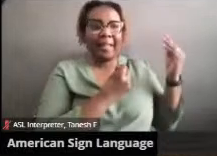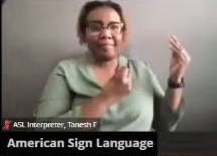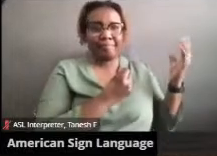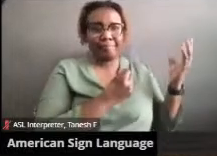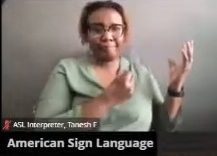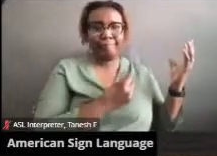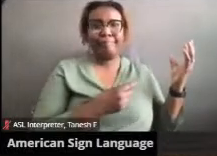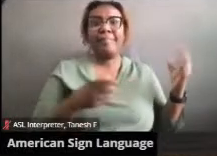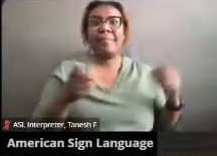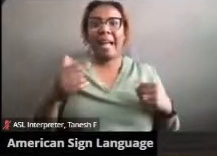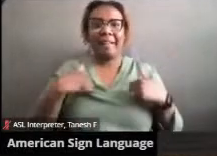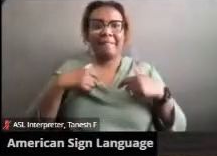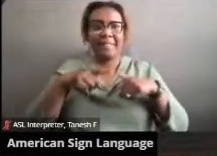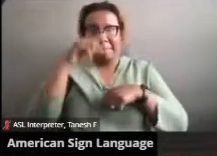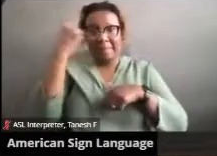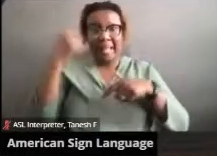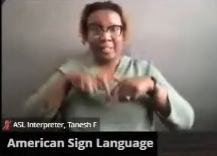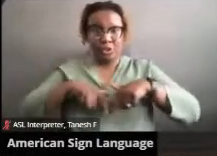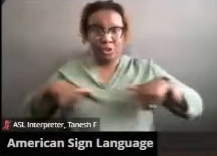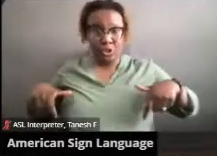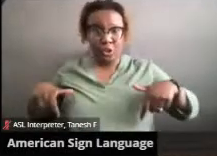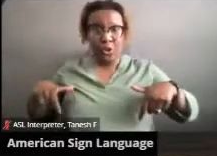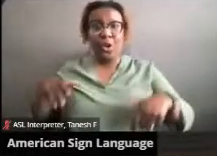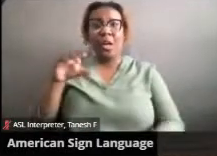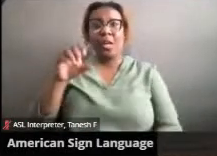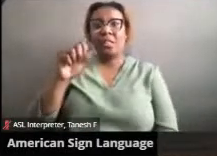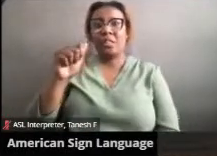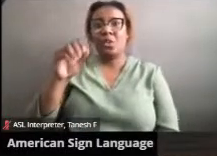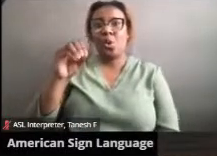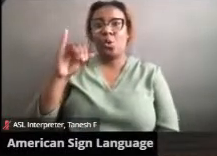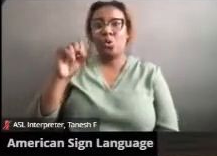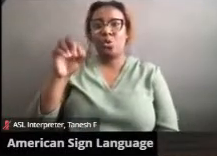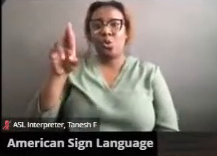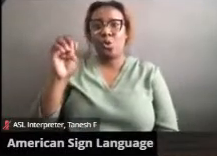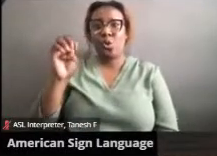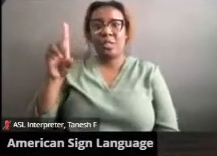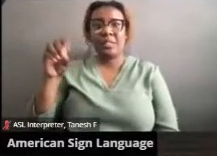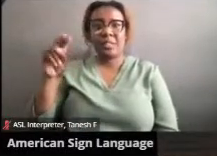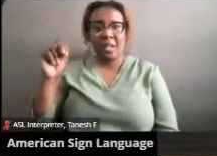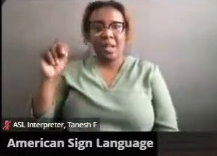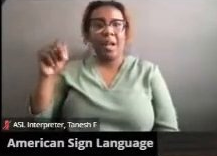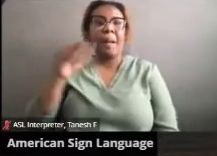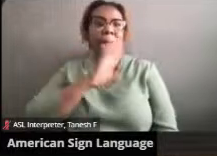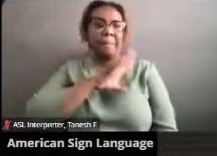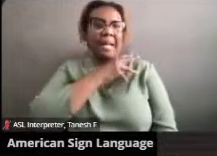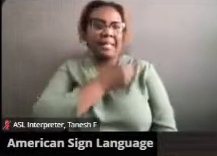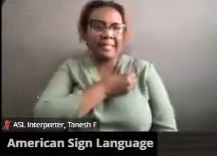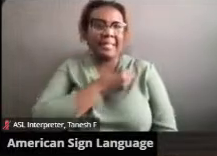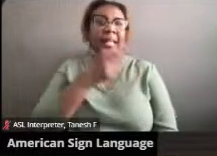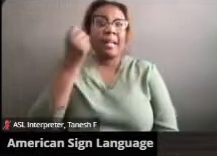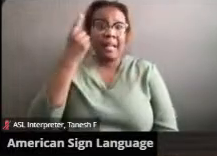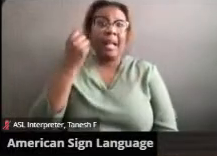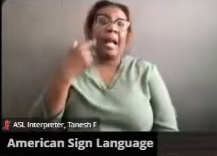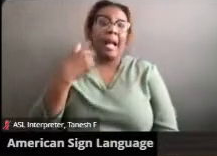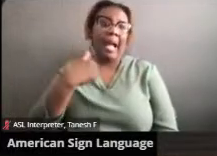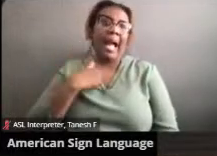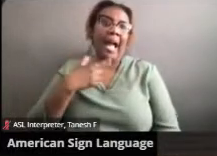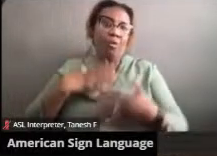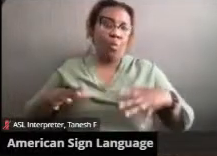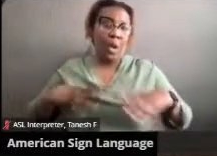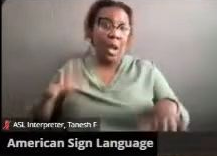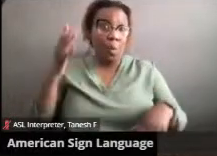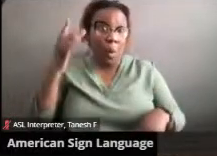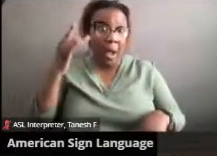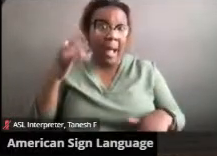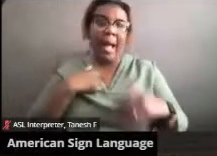Palestine. I wear this shirt, which means Free Palestine, as the grandson of Irish immigrants on my father's side and